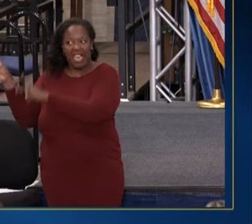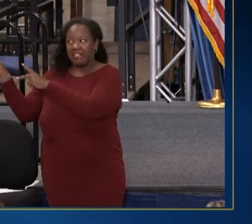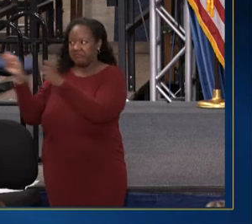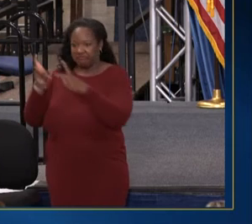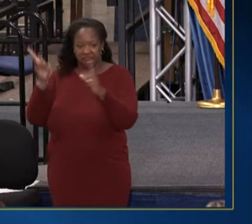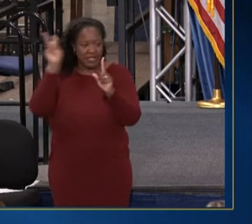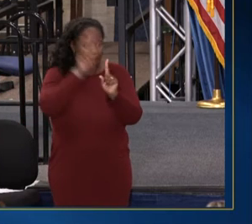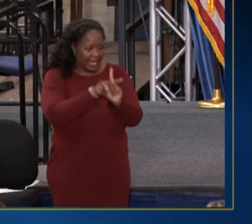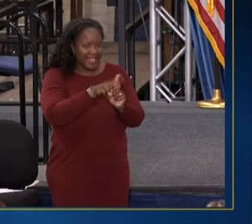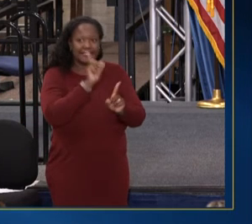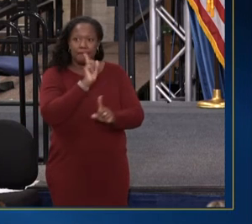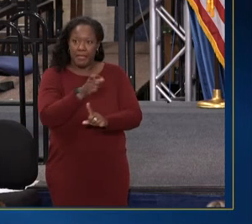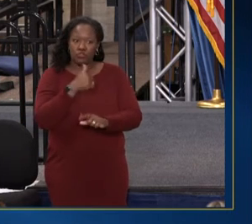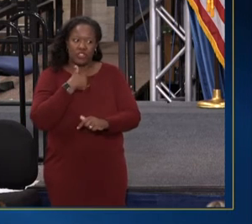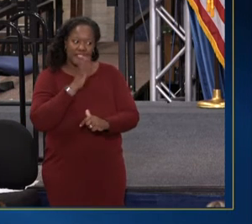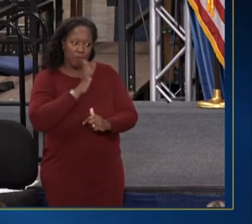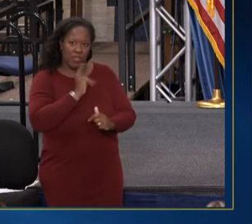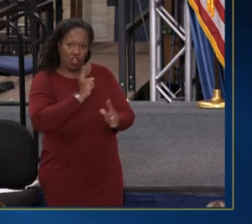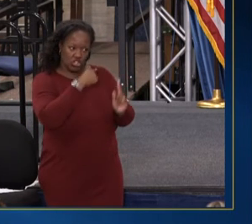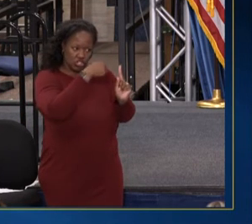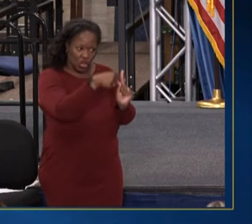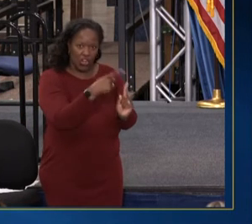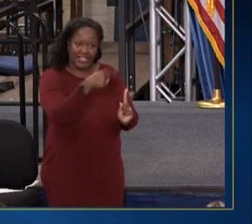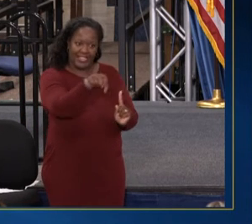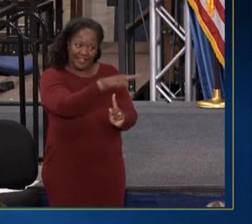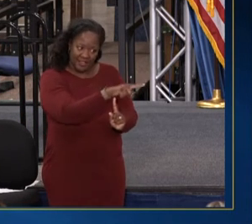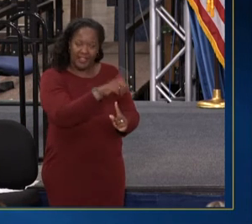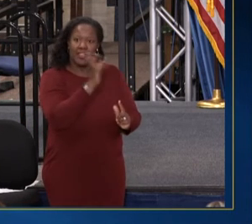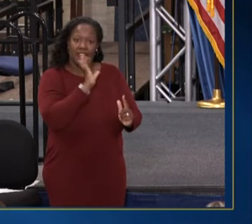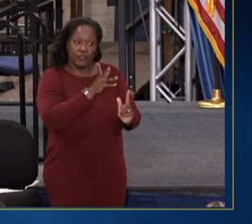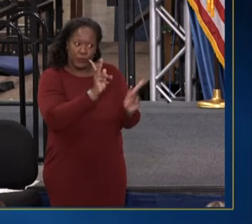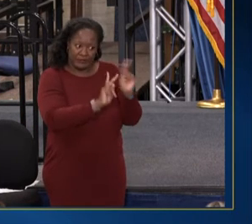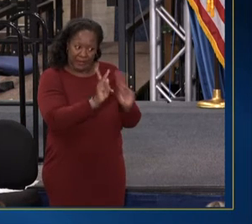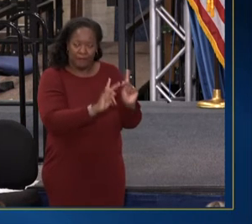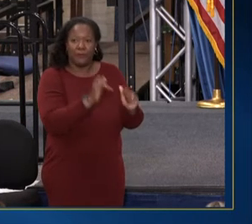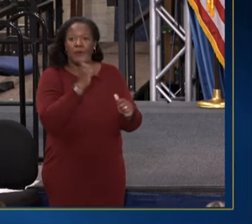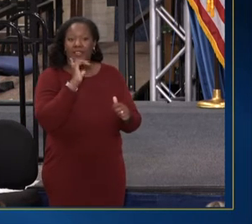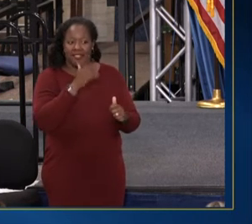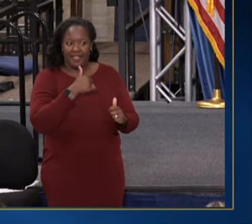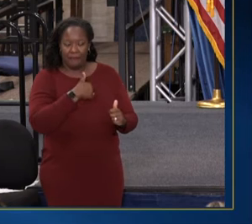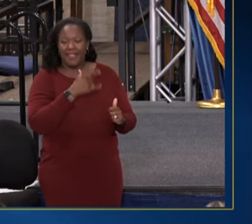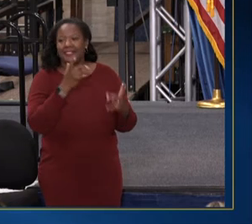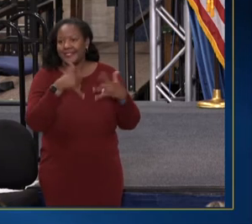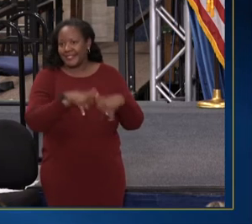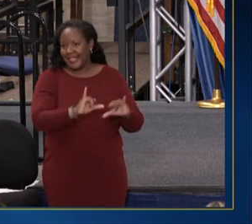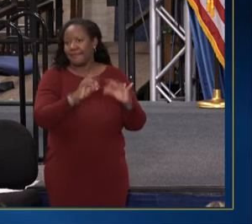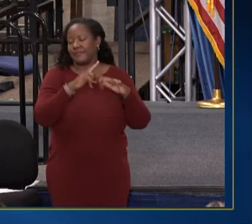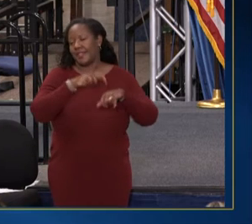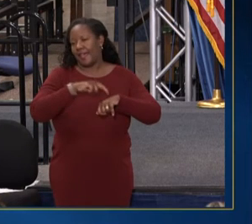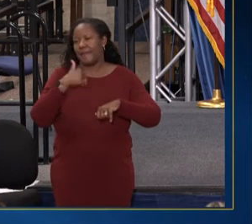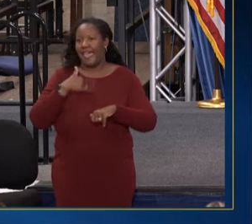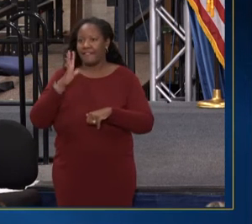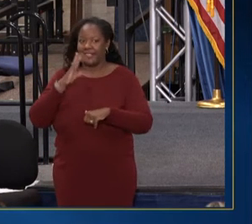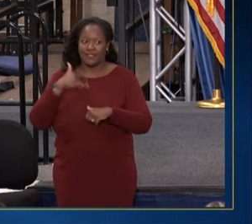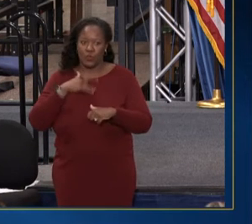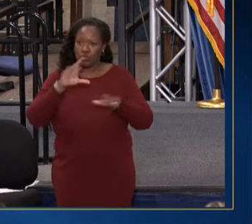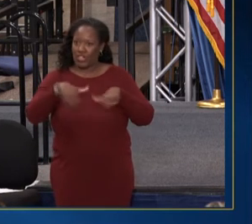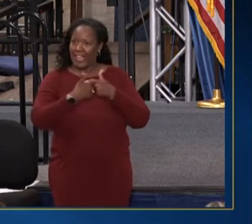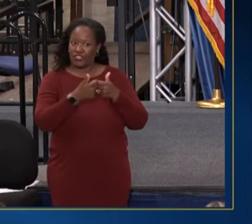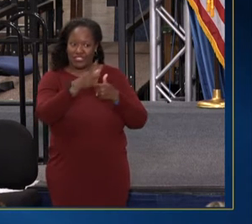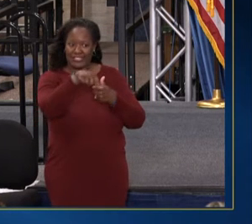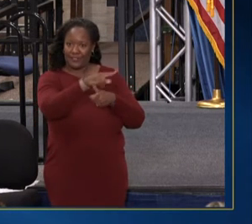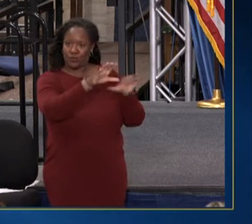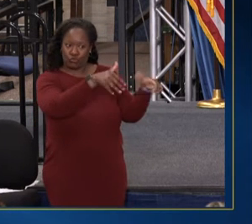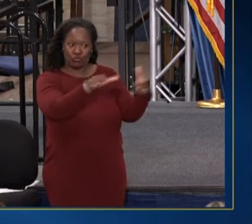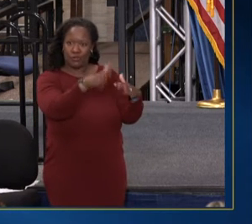this response about equity, yet still have the challenges that really face our country every day in terms of the equity issues.